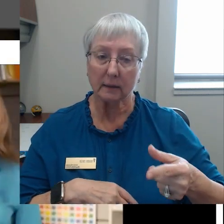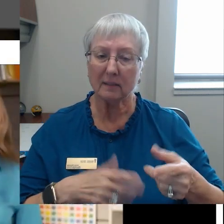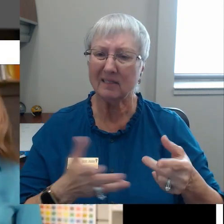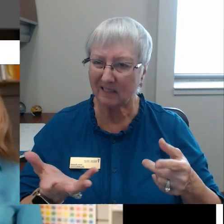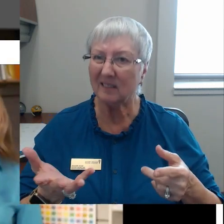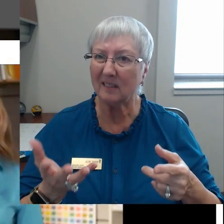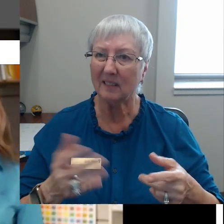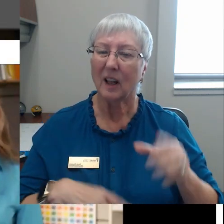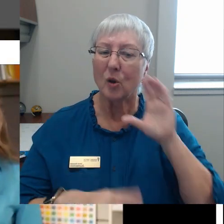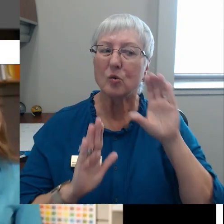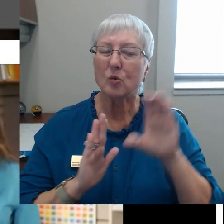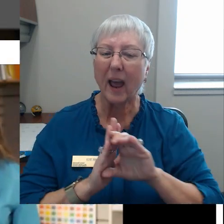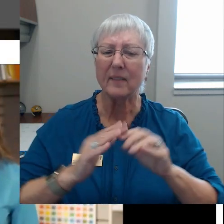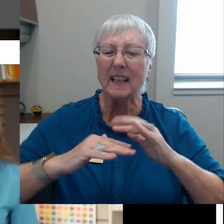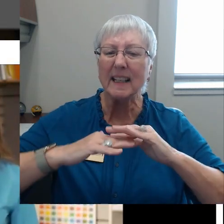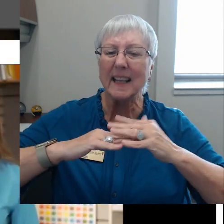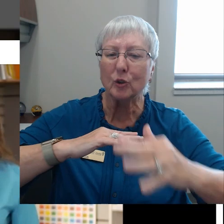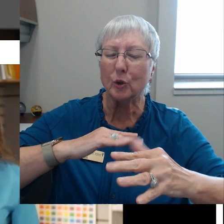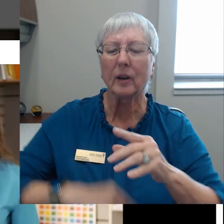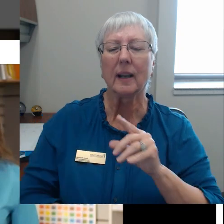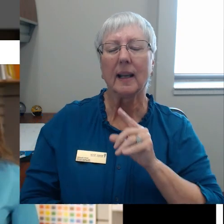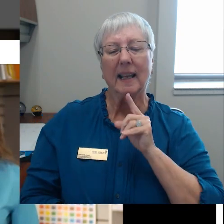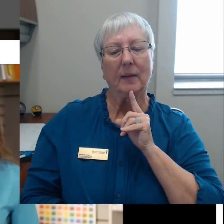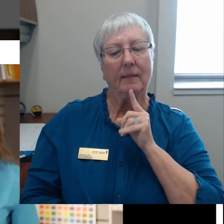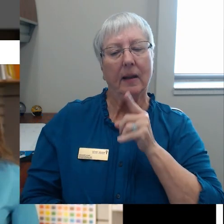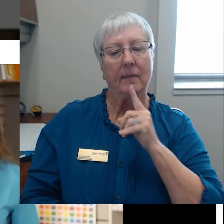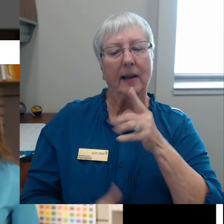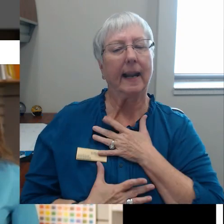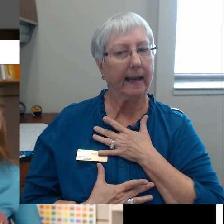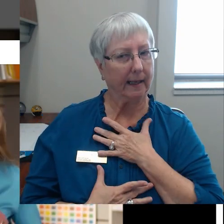Graphic texture is probably the most interesting to consider